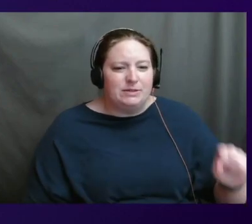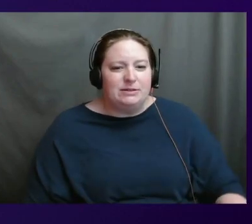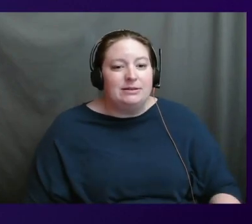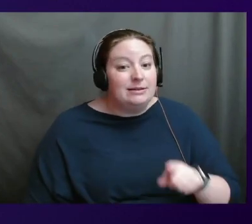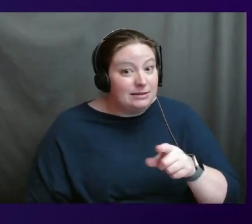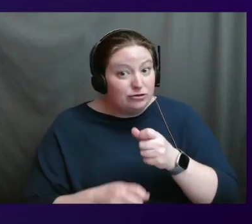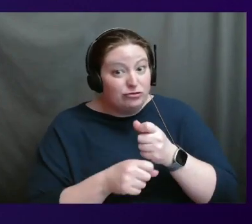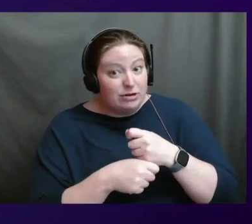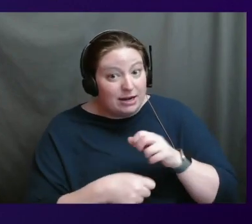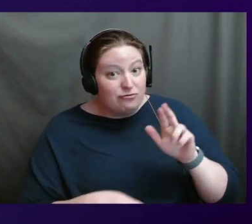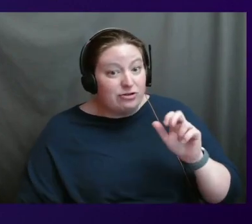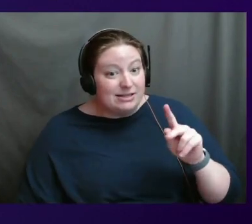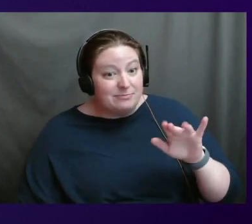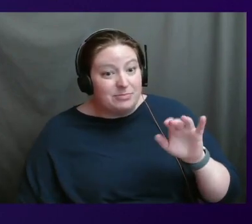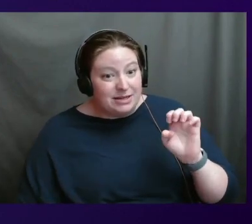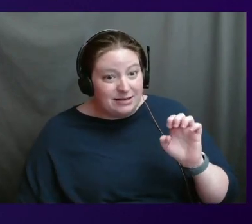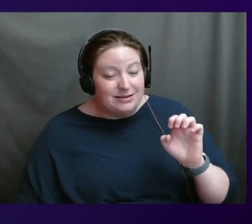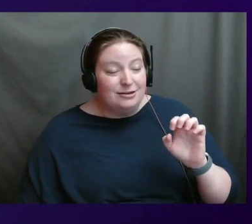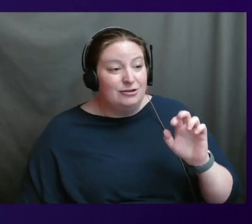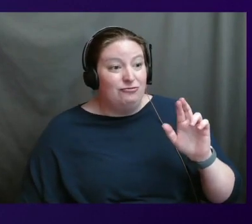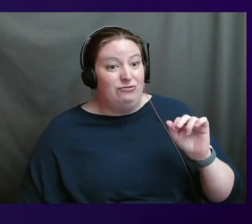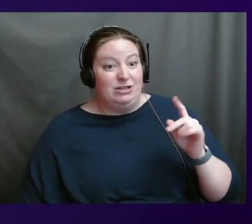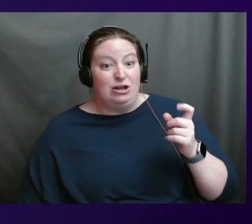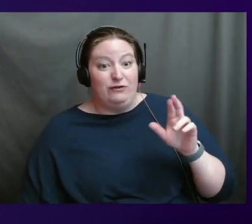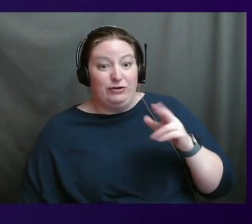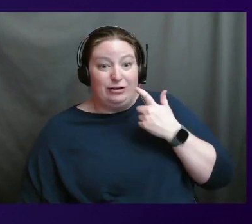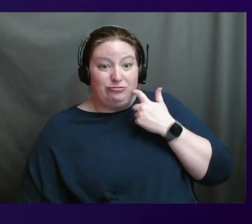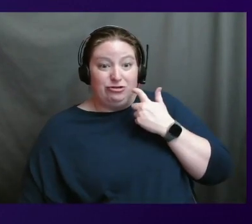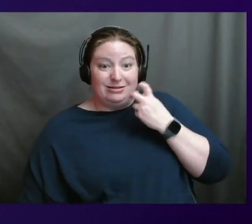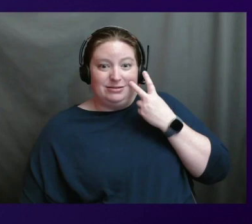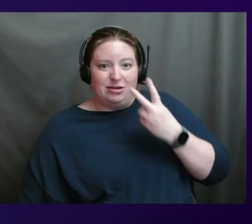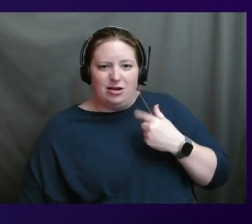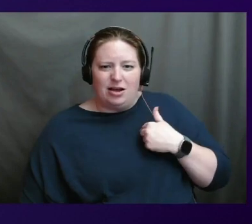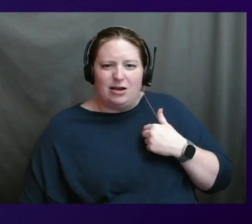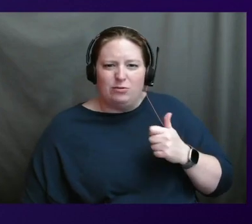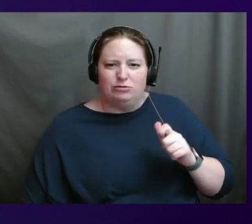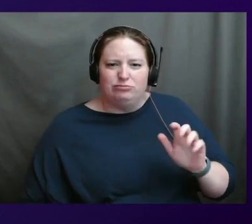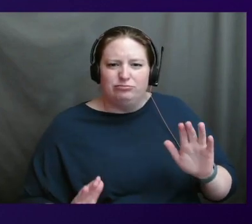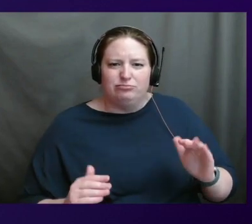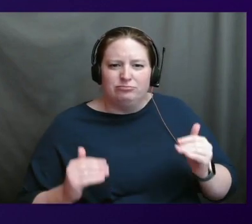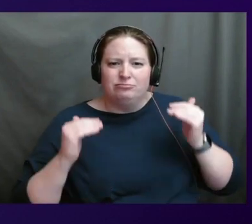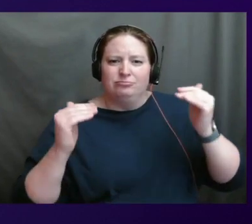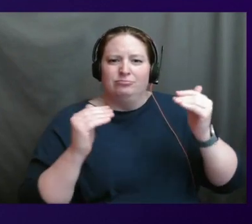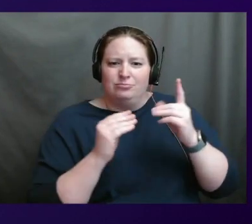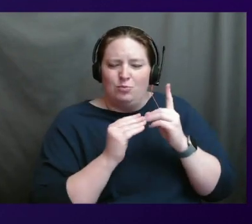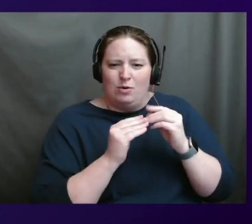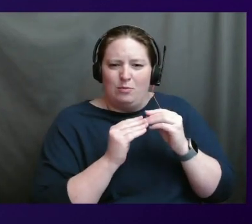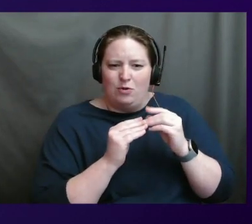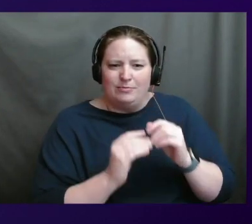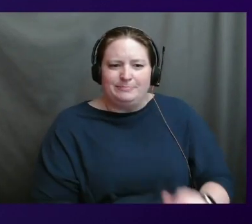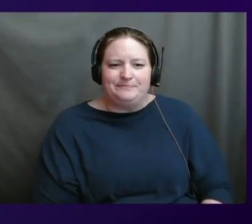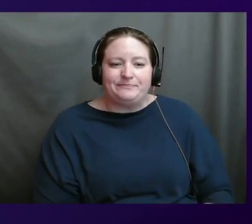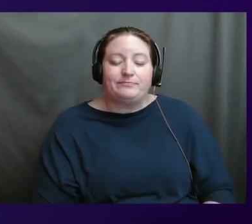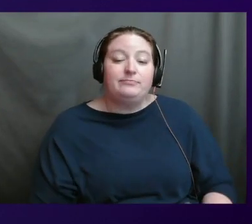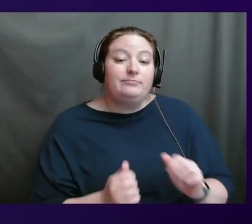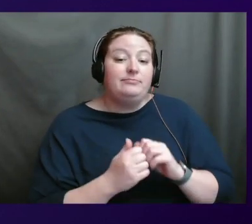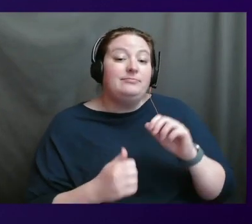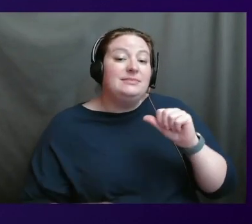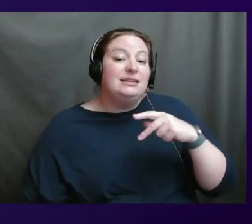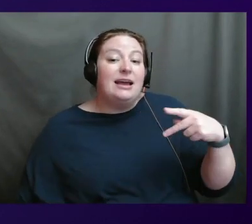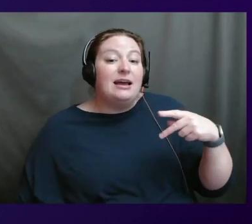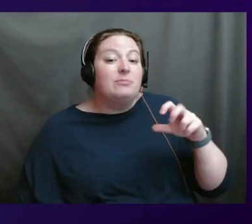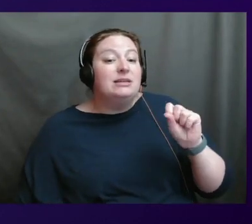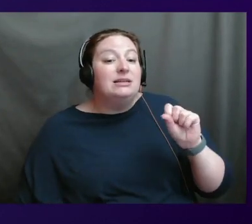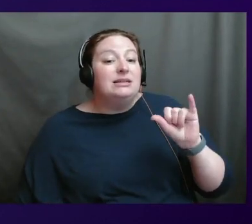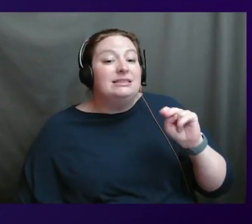recipe resolver that you just saw. I'm going to bring this up maybe one more. Through the beauty of AppSync's utils, I